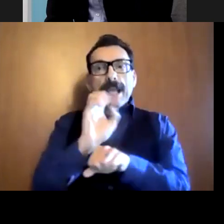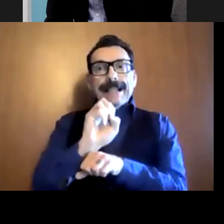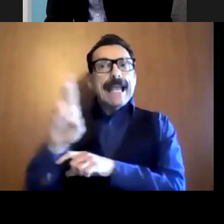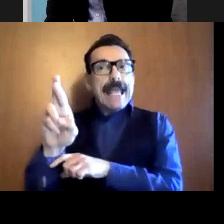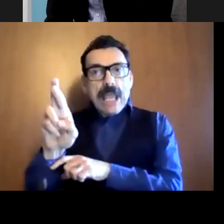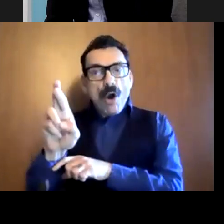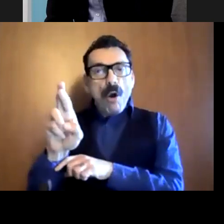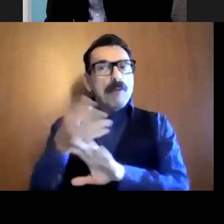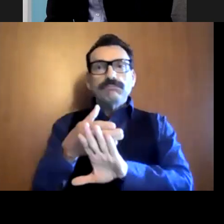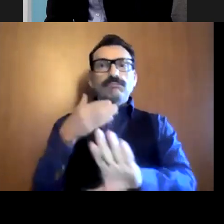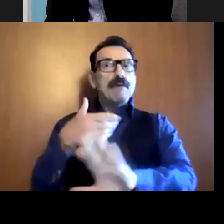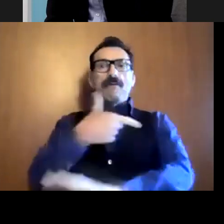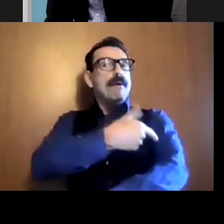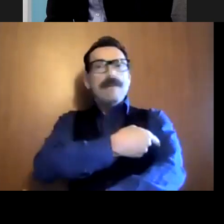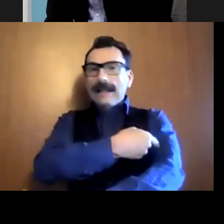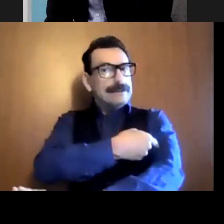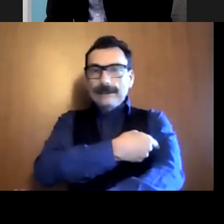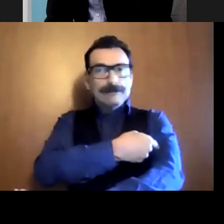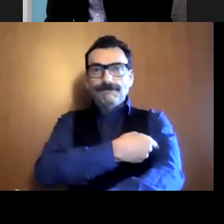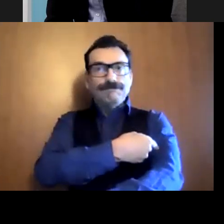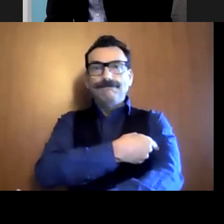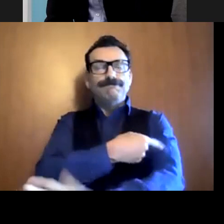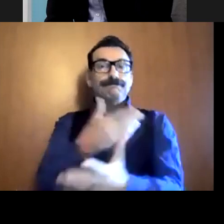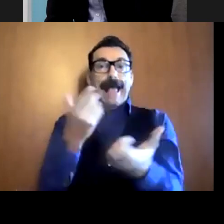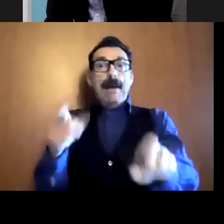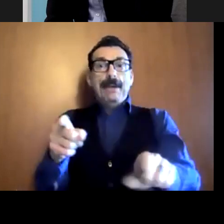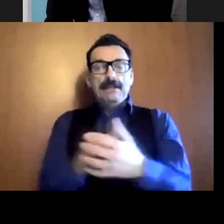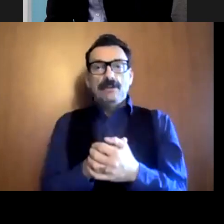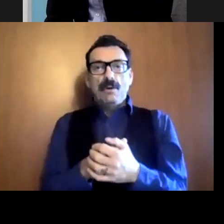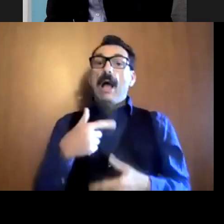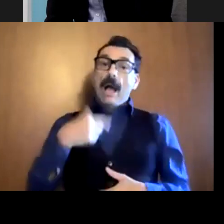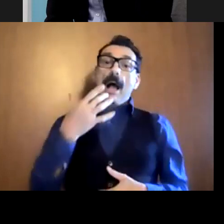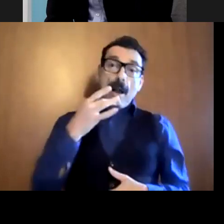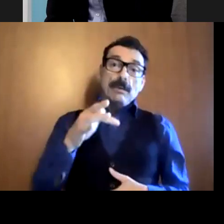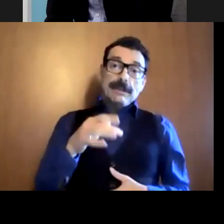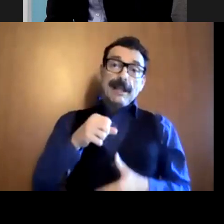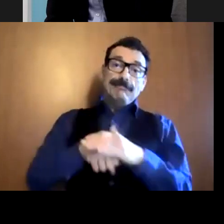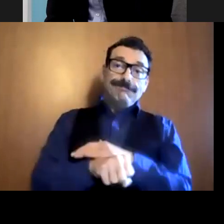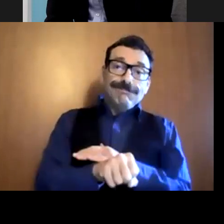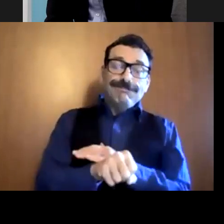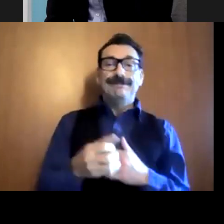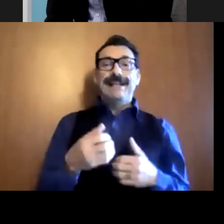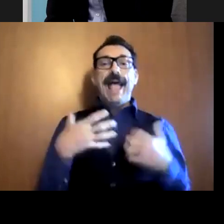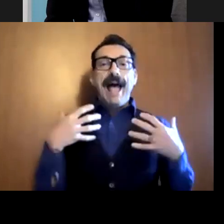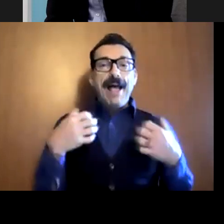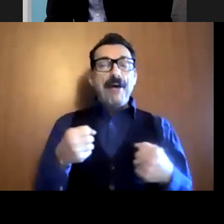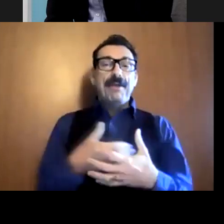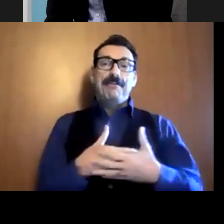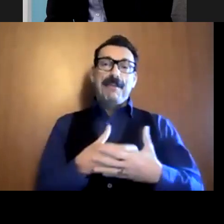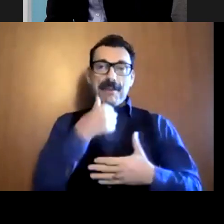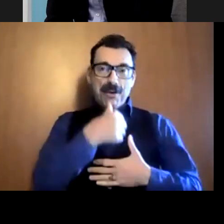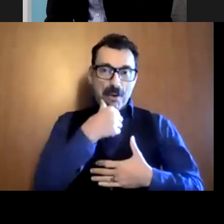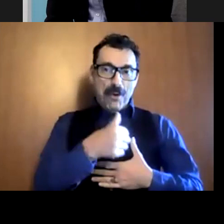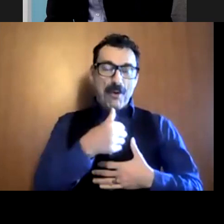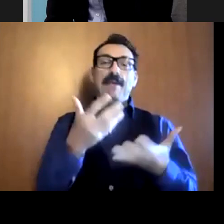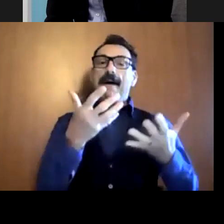not even in sight. I was fortunate enough to deliver a healthy baby girl in May of last year, and then I came back to work and